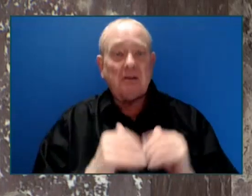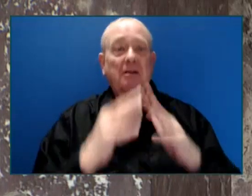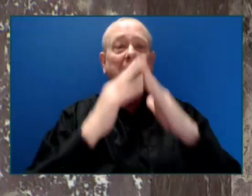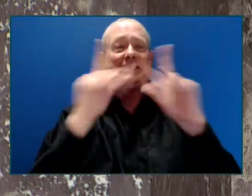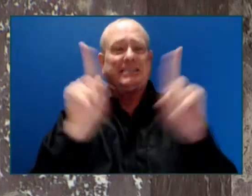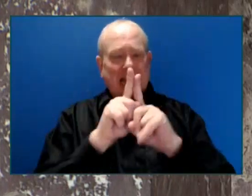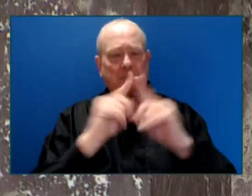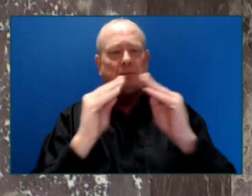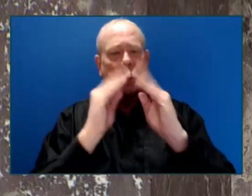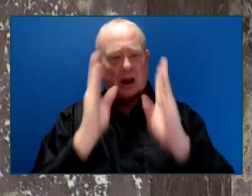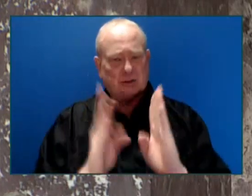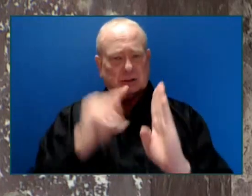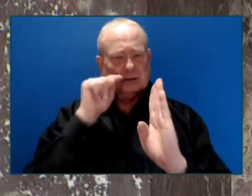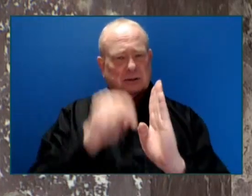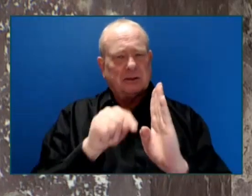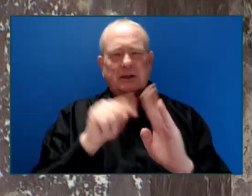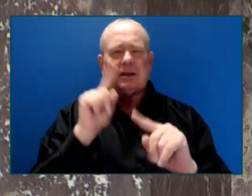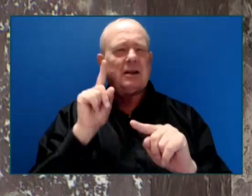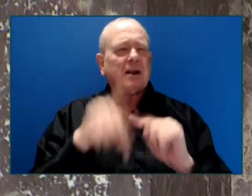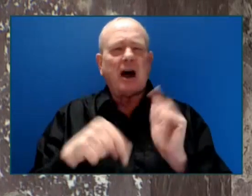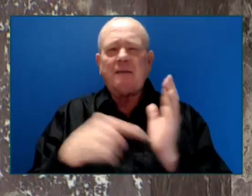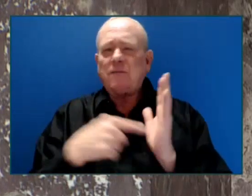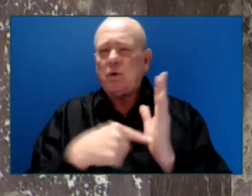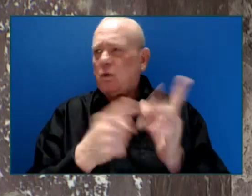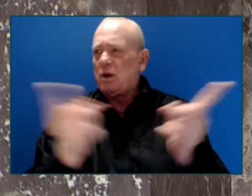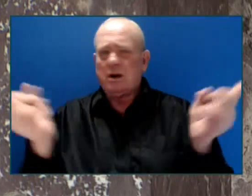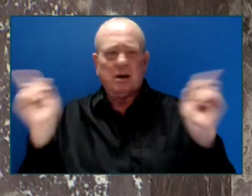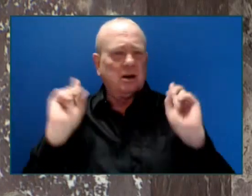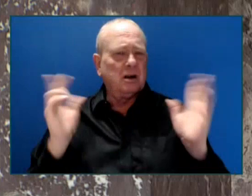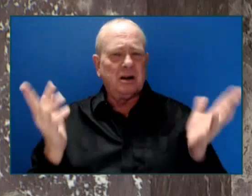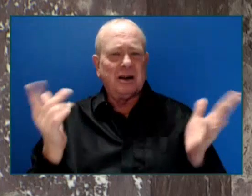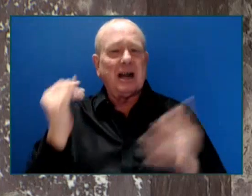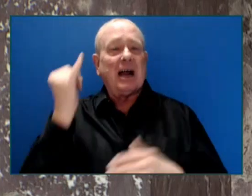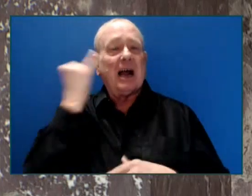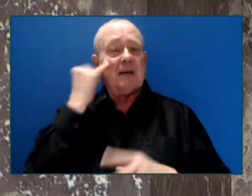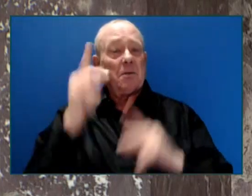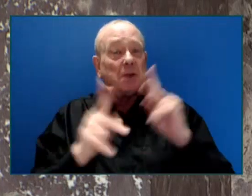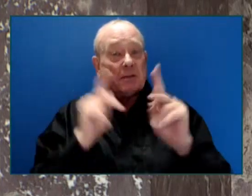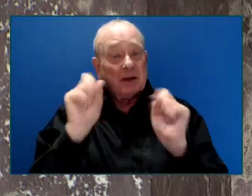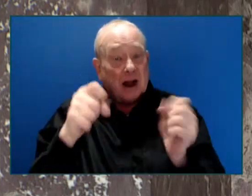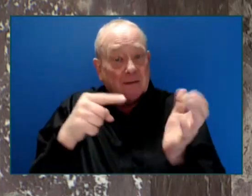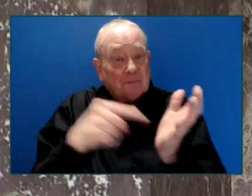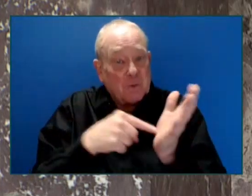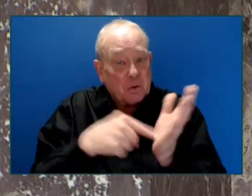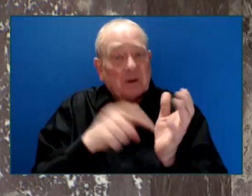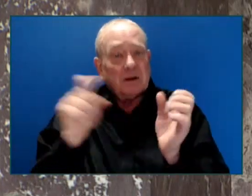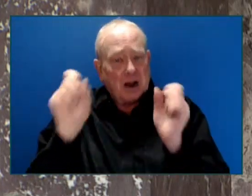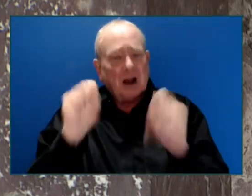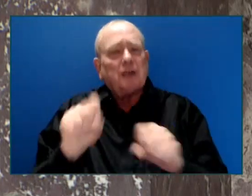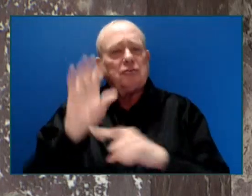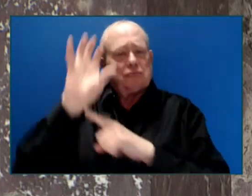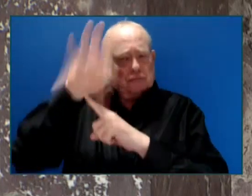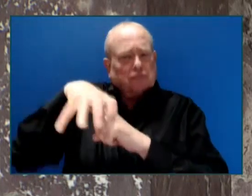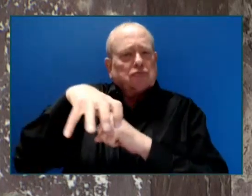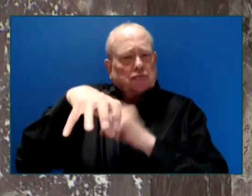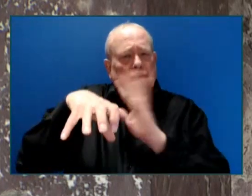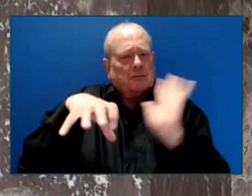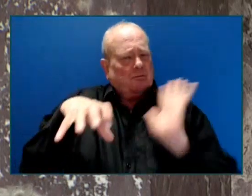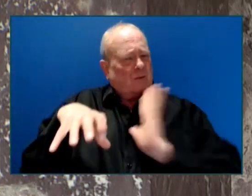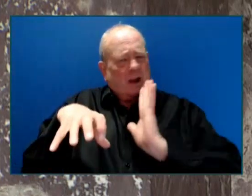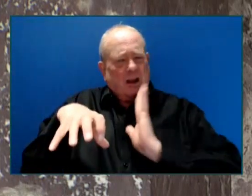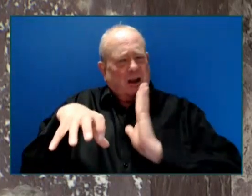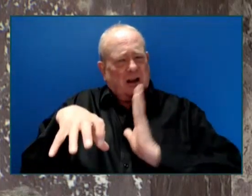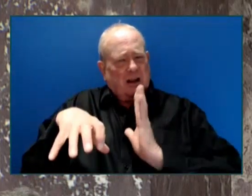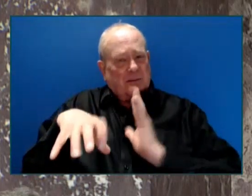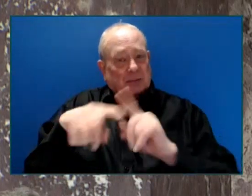going to be gone. If a person can afford one, and they want one, the market will ensure that those housing units